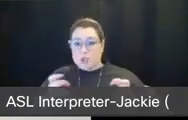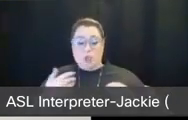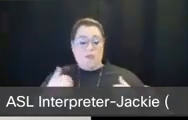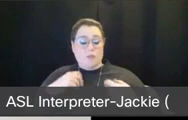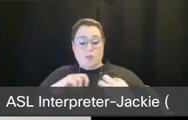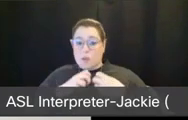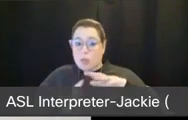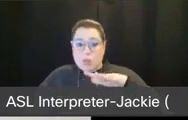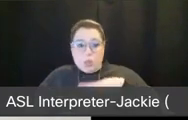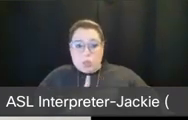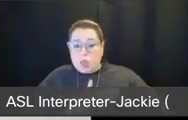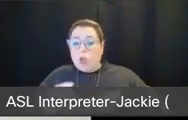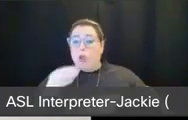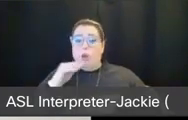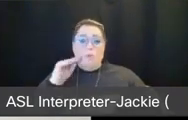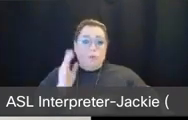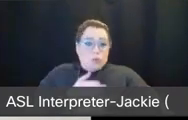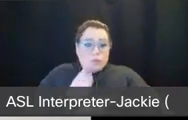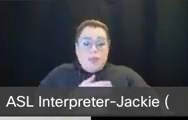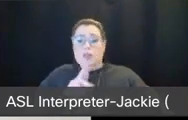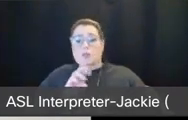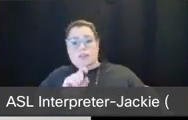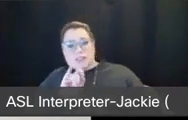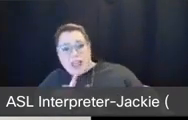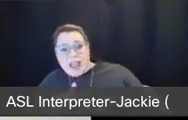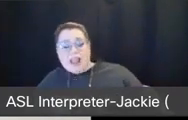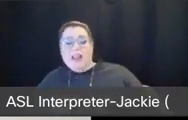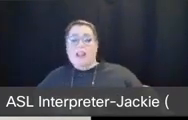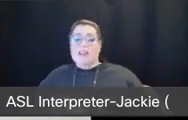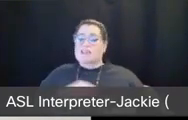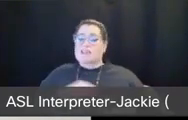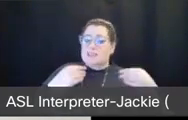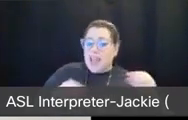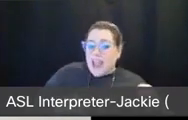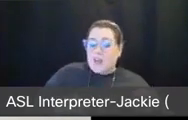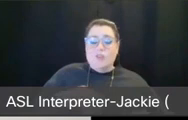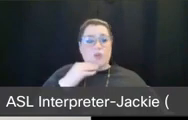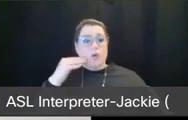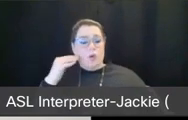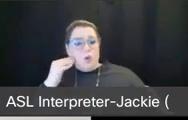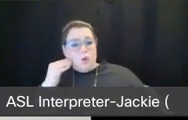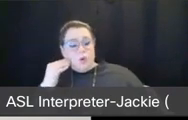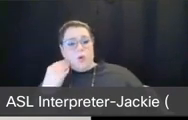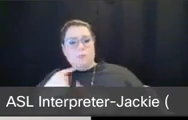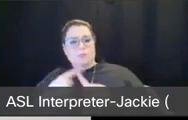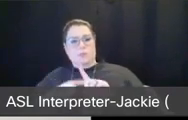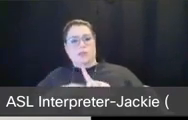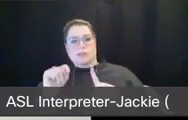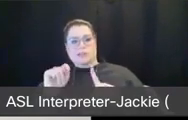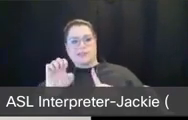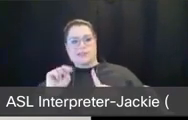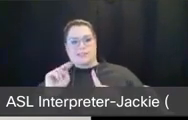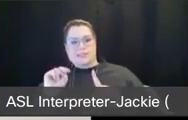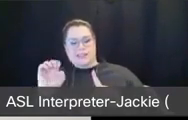home improvement or retail or auto sales or landlord tenant, that's what we do. If you think that you've been